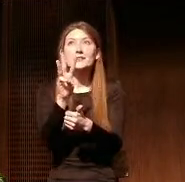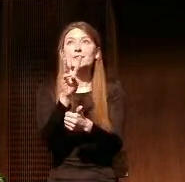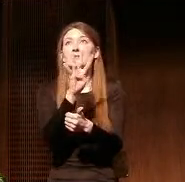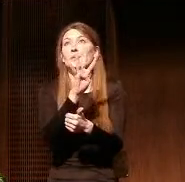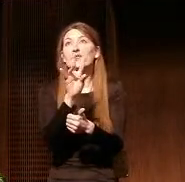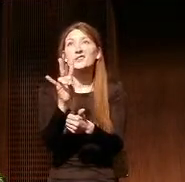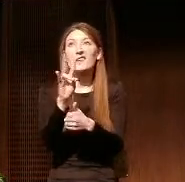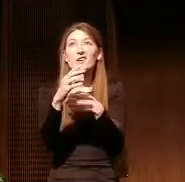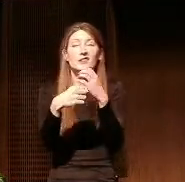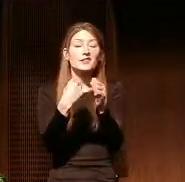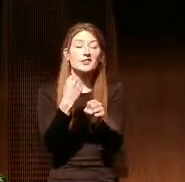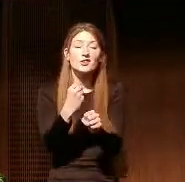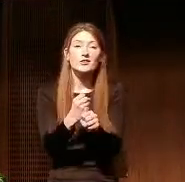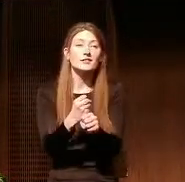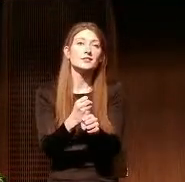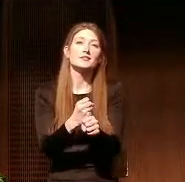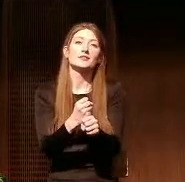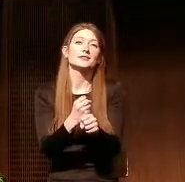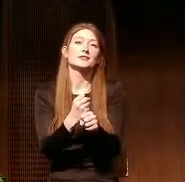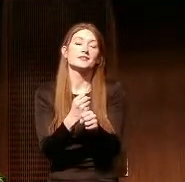47 years,